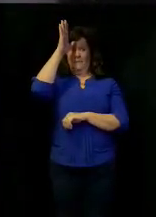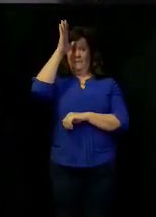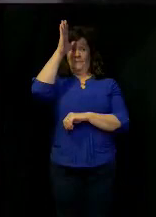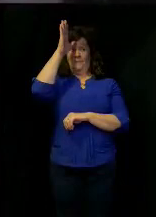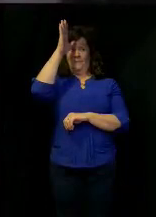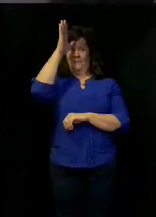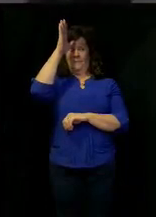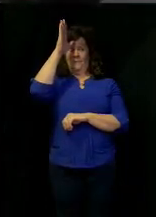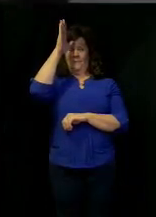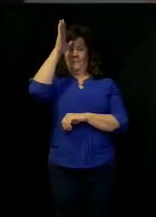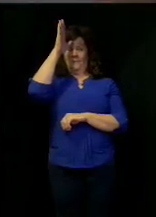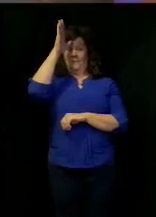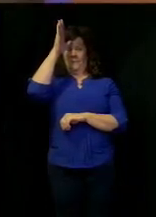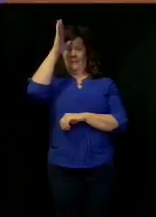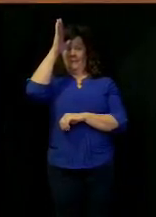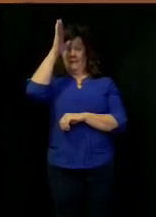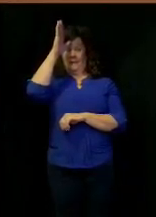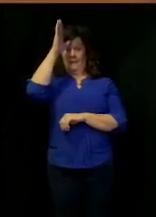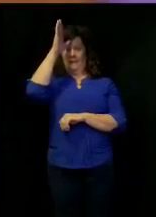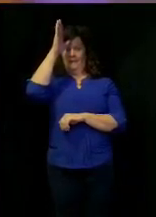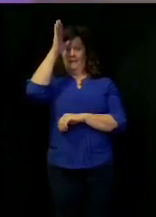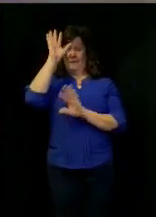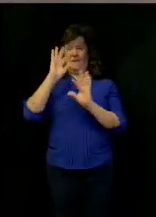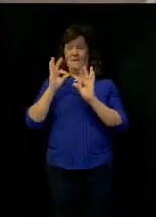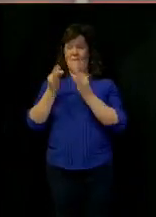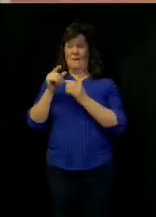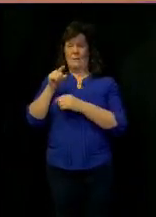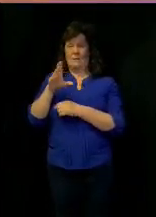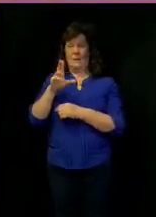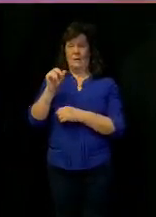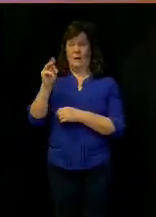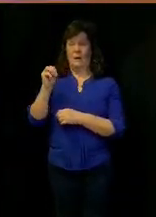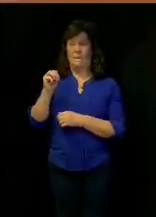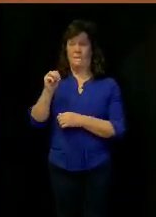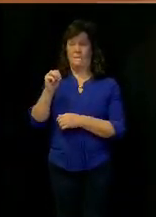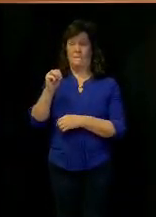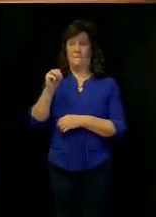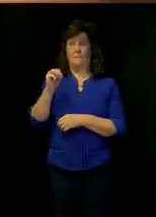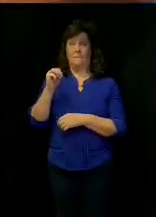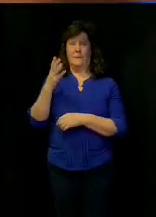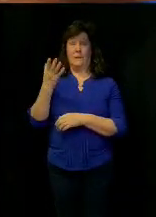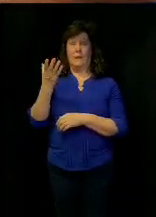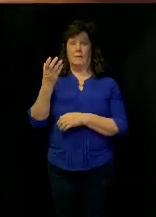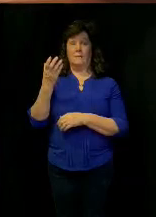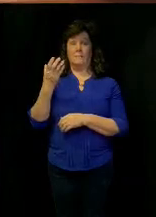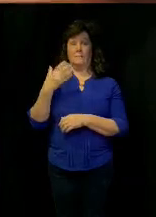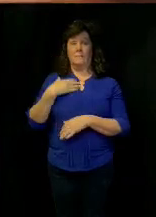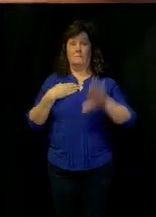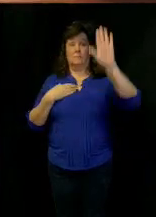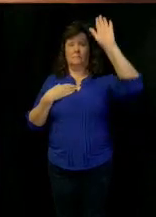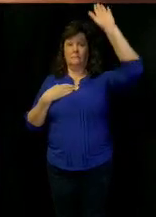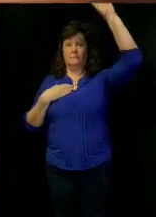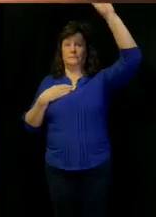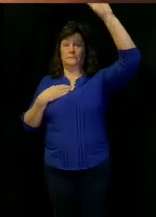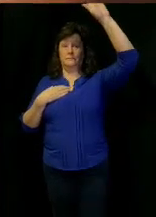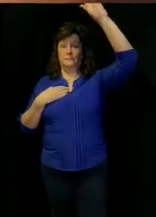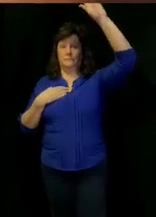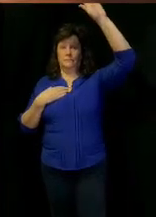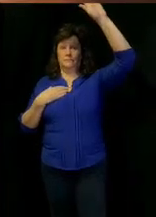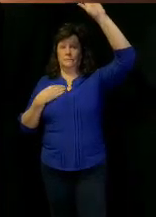ancestry.com, right? I want to do that. But who's done ancestry.com? Who's